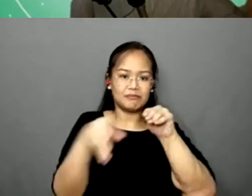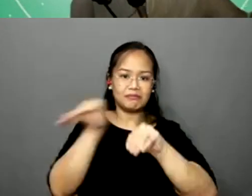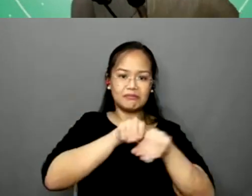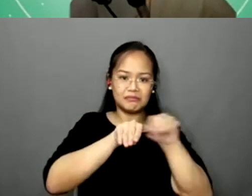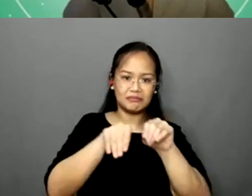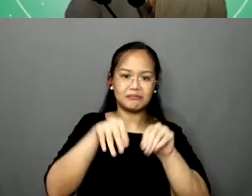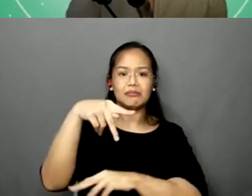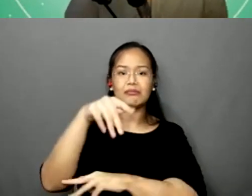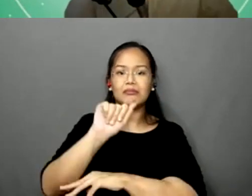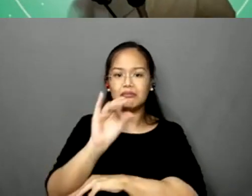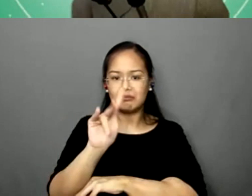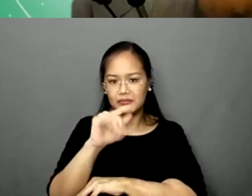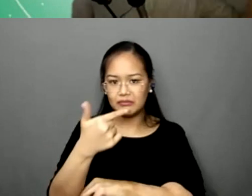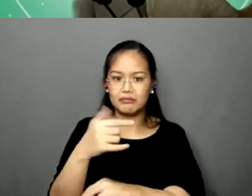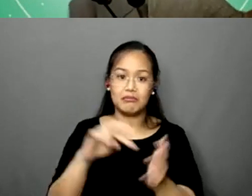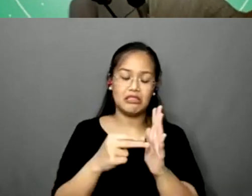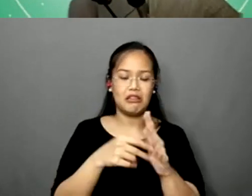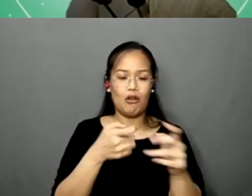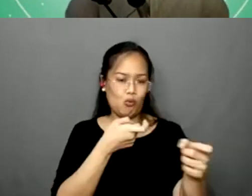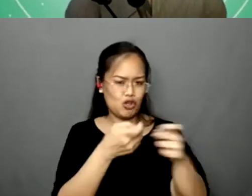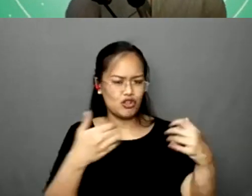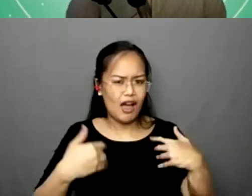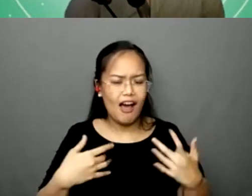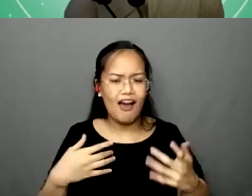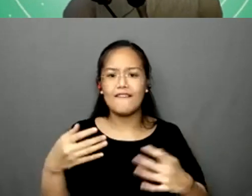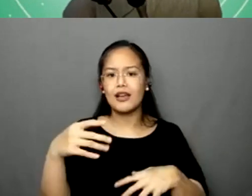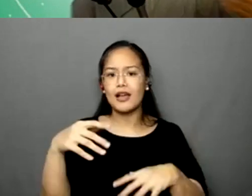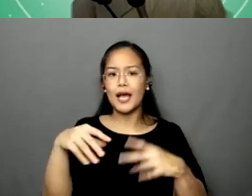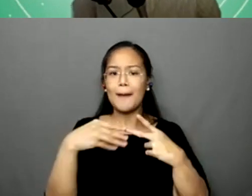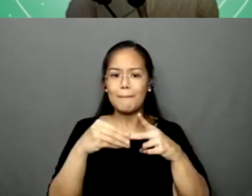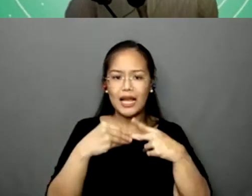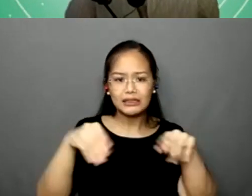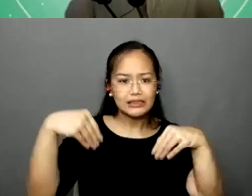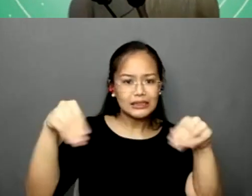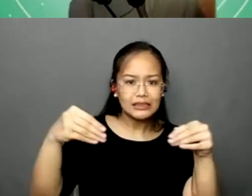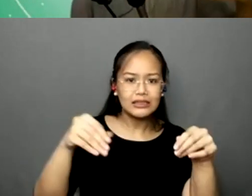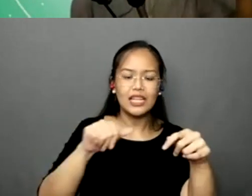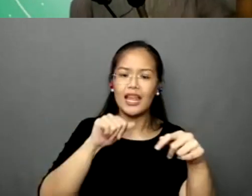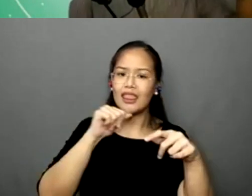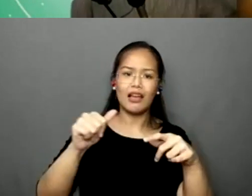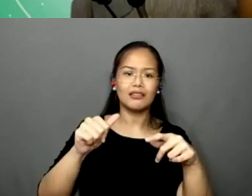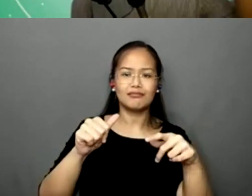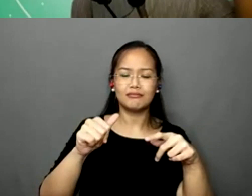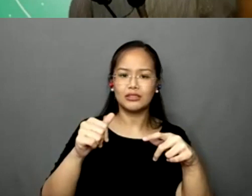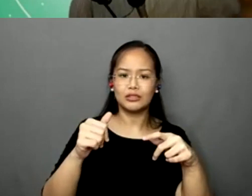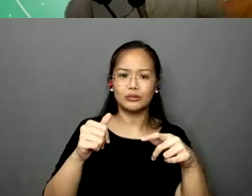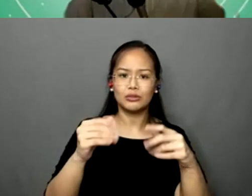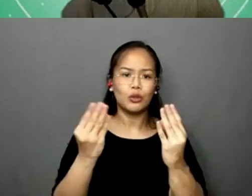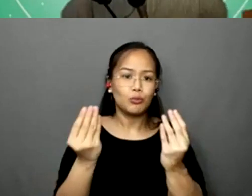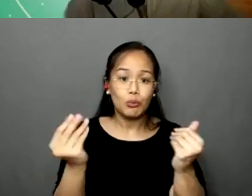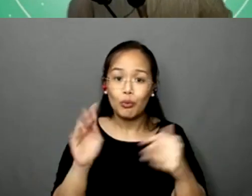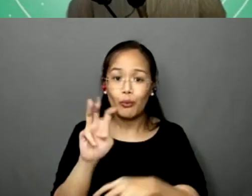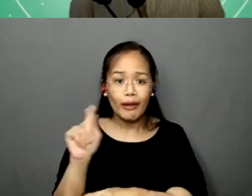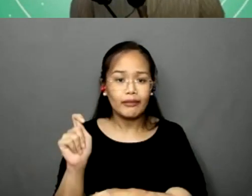making sure it fits regulation, making sure there's enough plastic that it doesn't get wet so the customer is not upset. But there